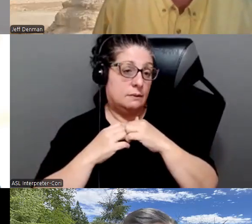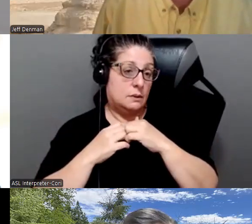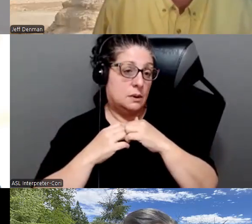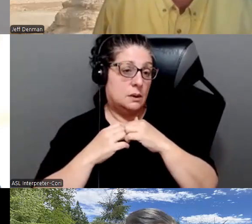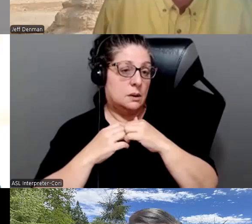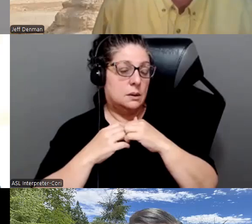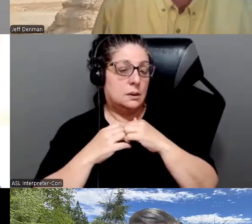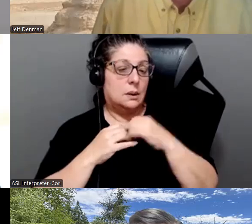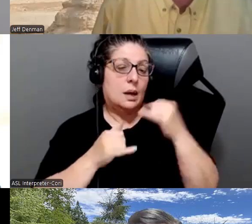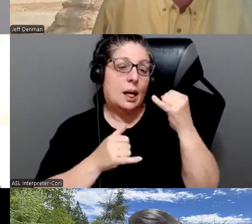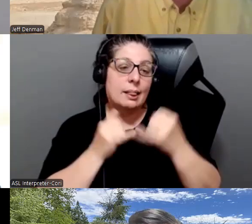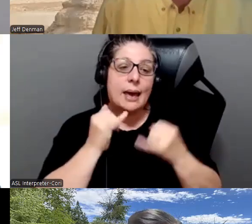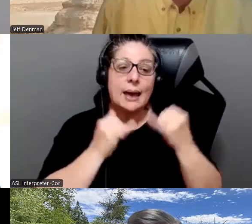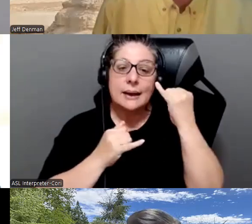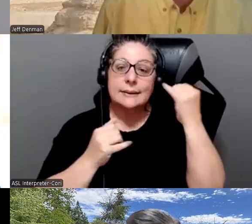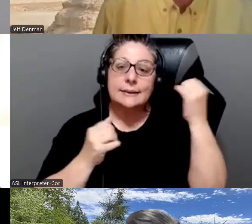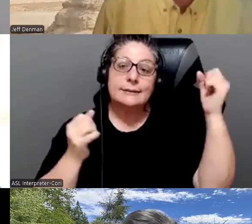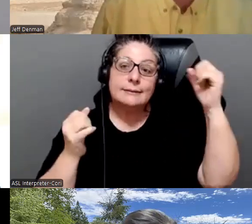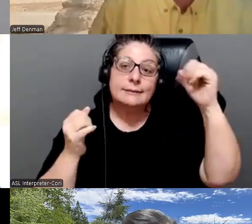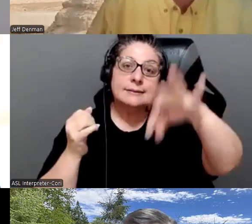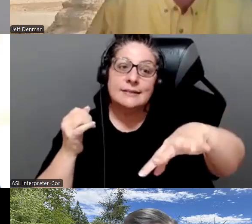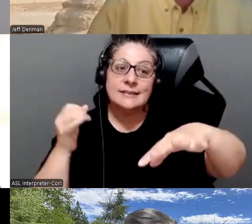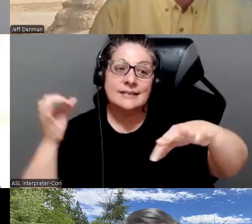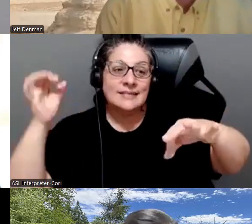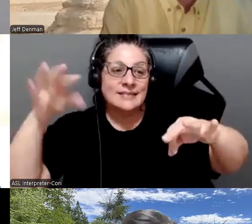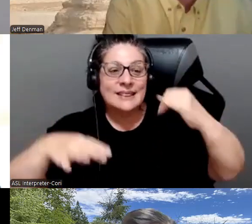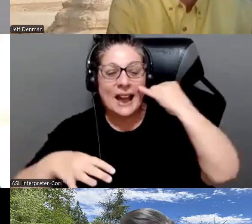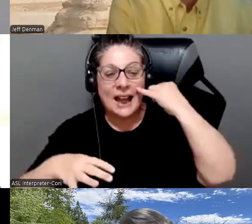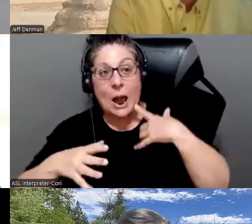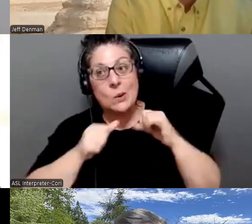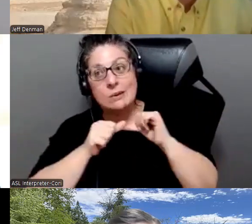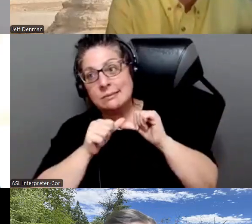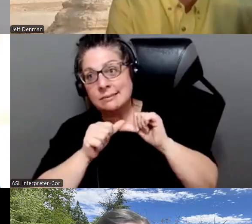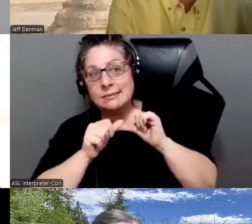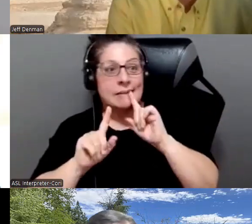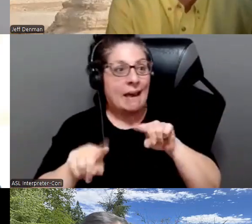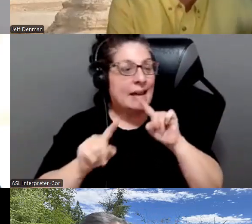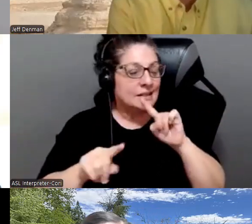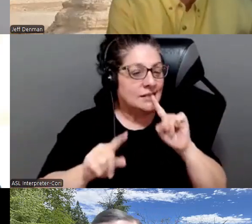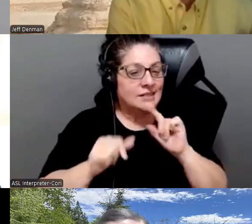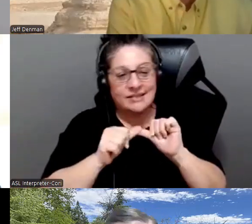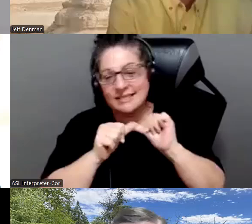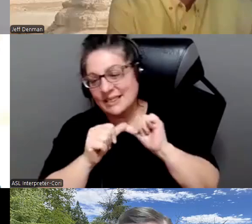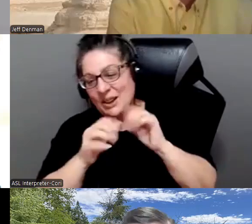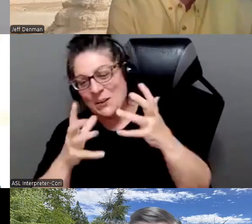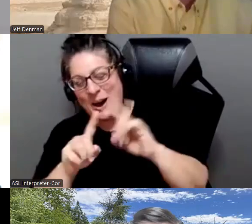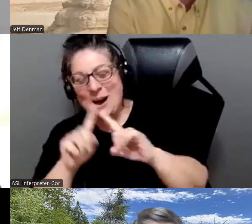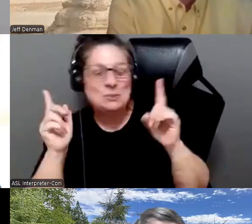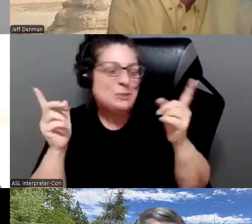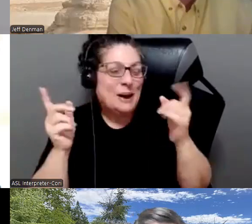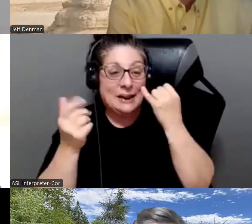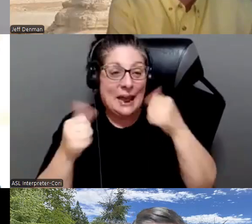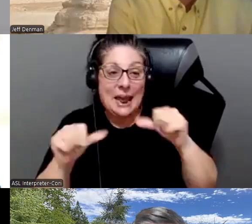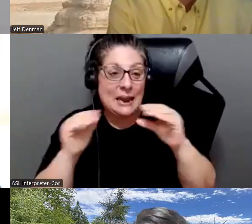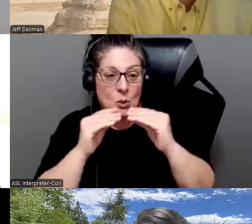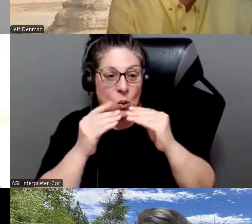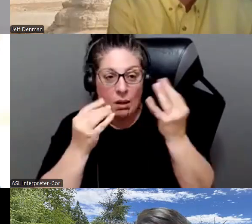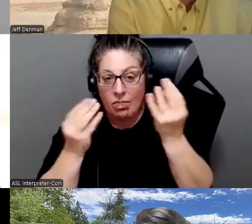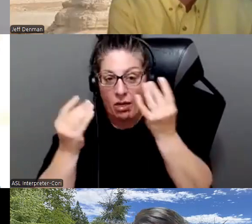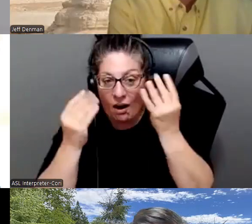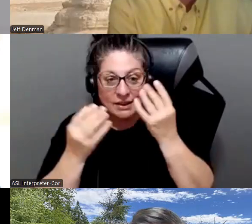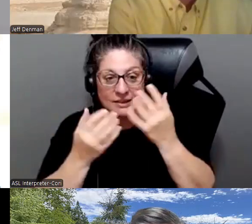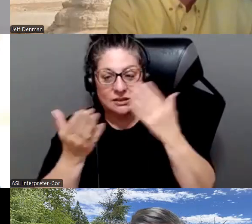parting thought, I kind of like to just keep going and constantly, but any additional thoughts would